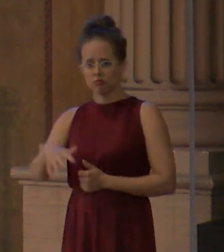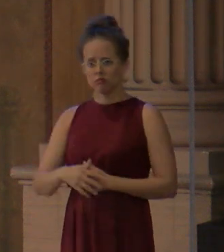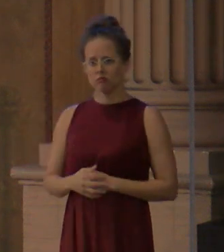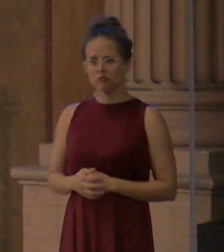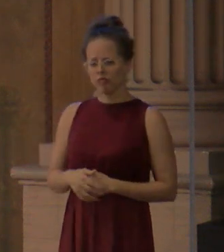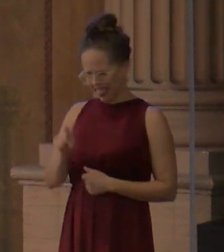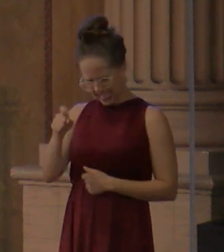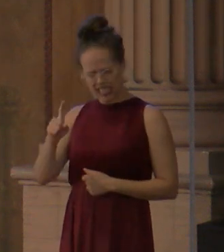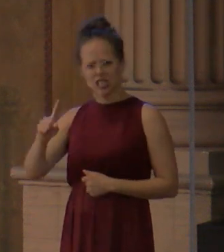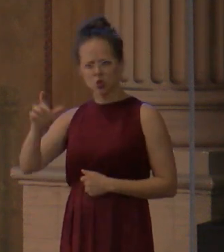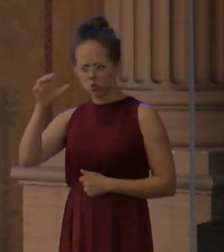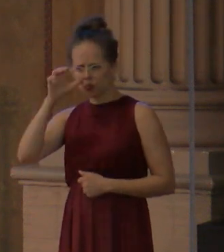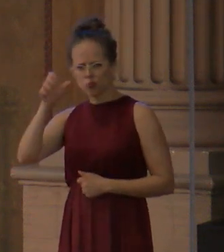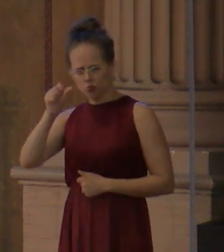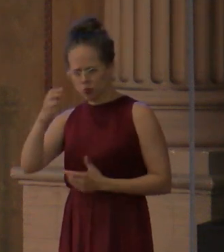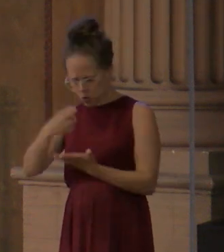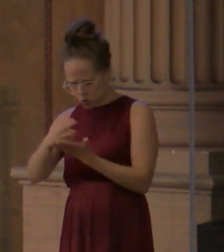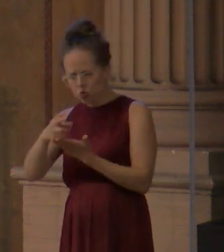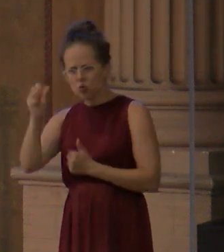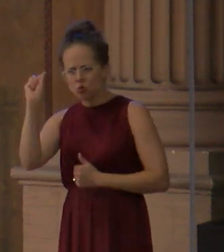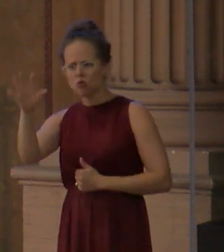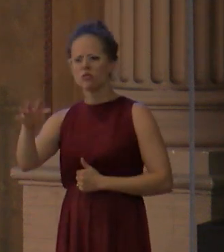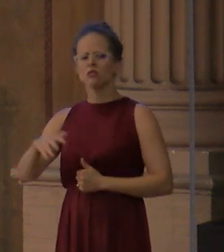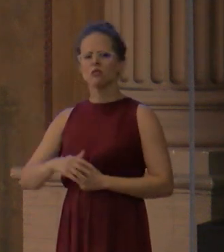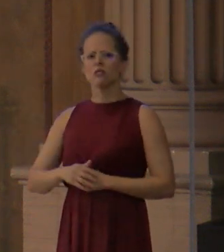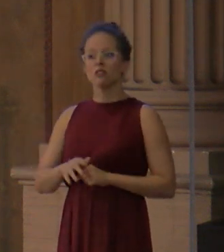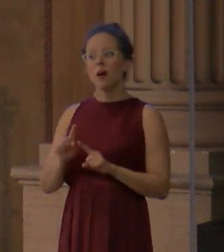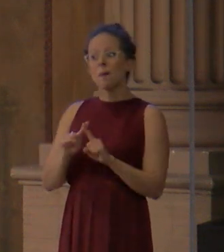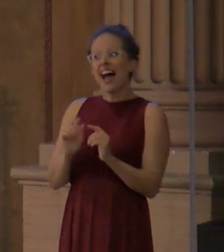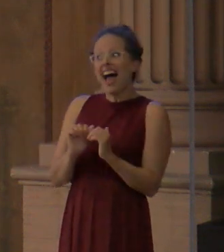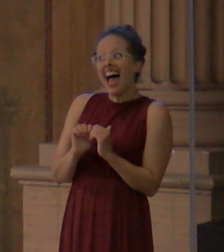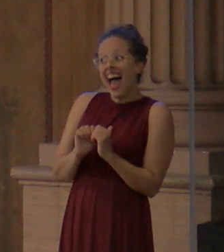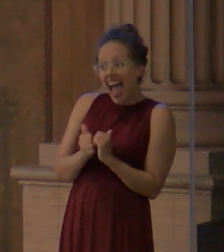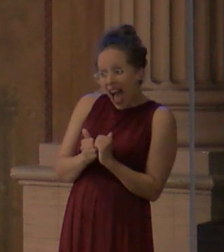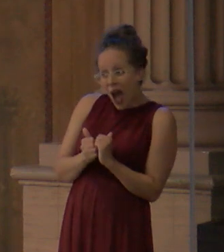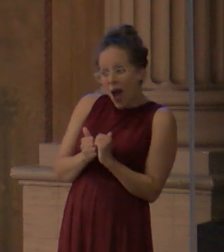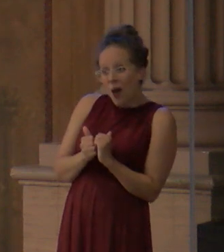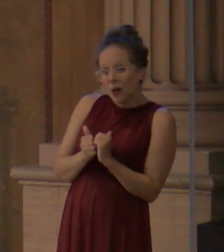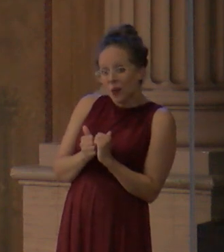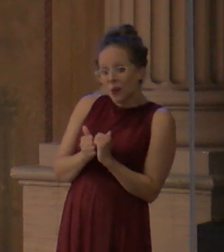they need to hear it. But understand, like, how you say it is important too.